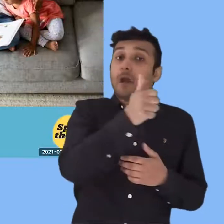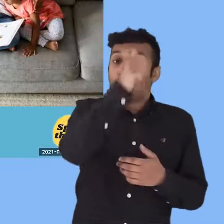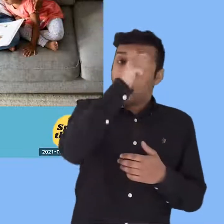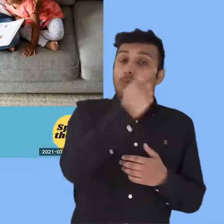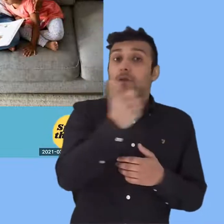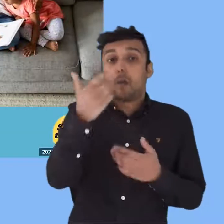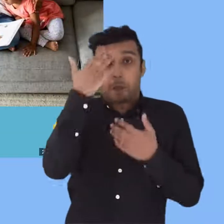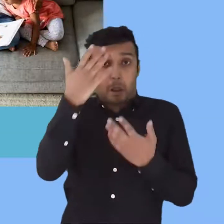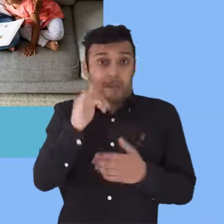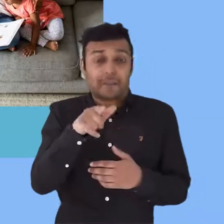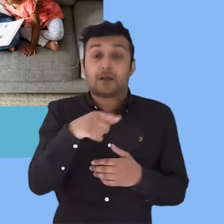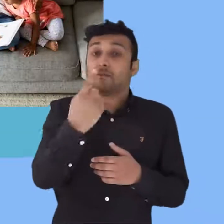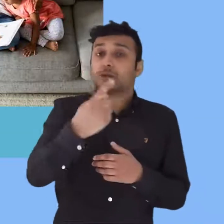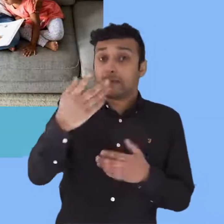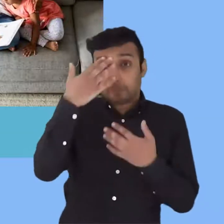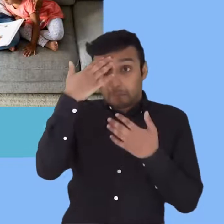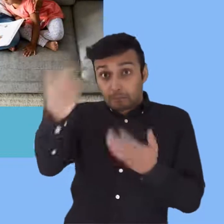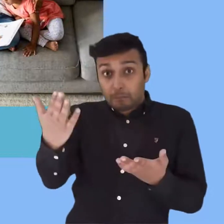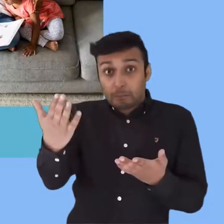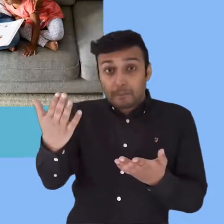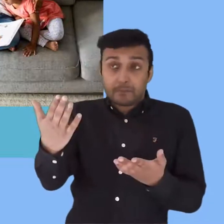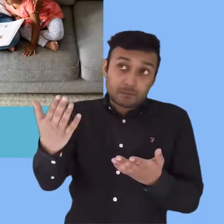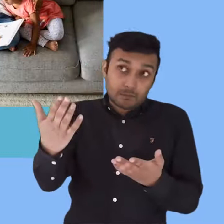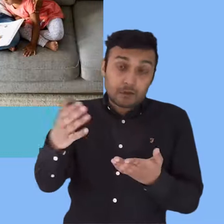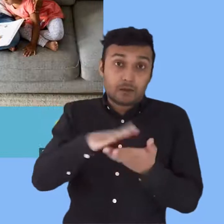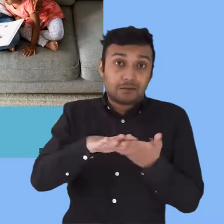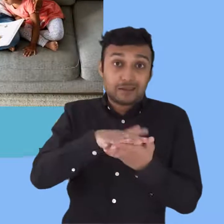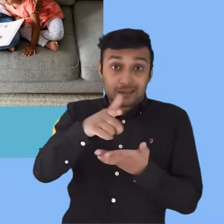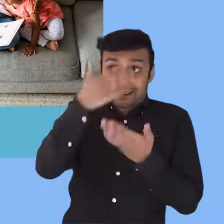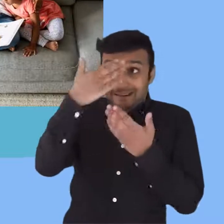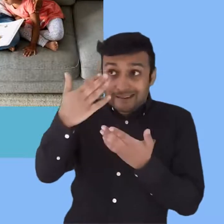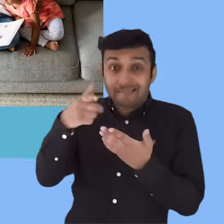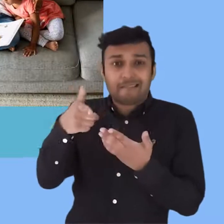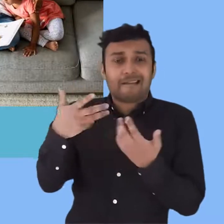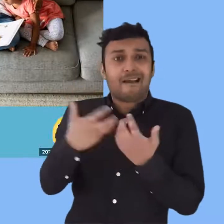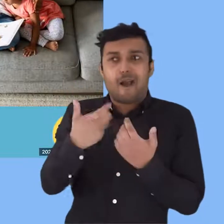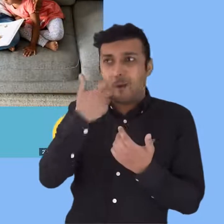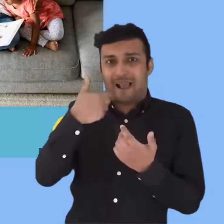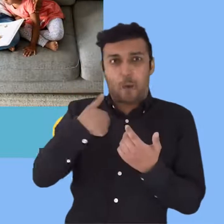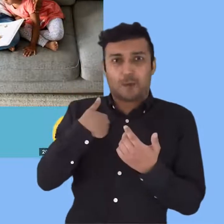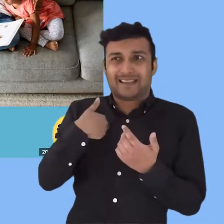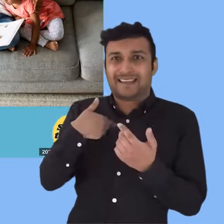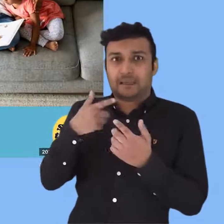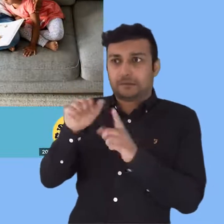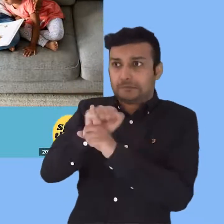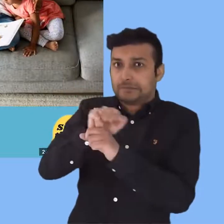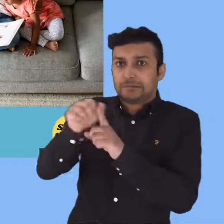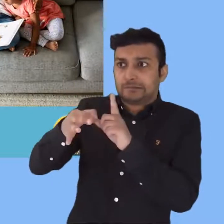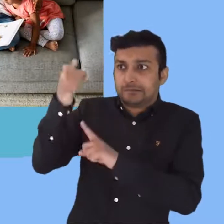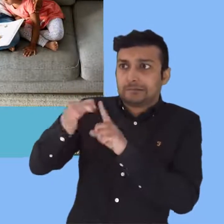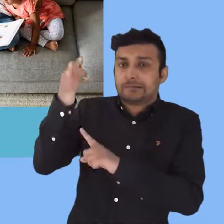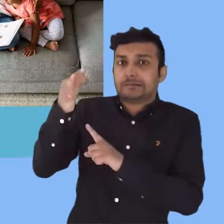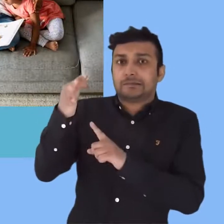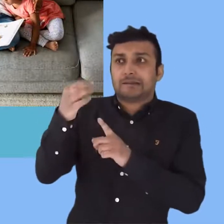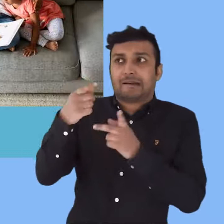don't know, how can we be working on inclusion and diversity if we don't know who we're supposed to be